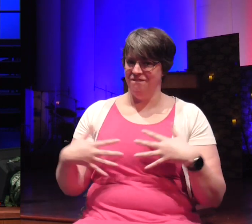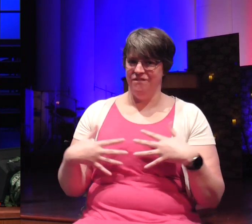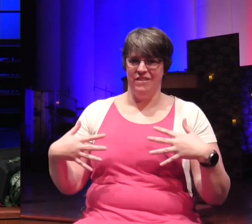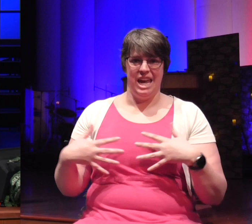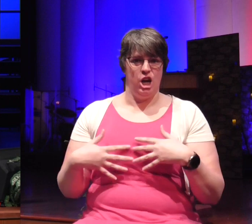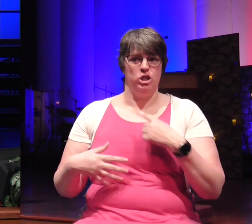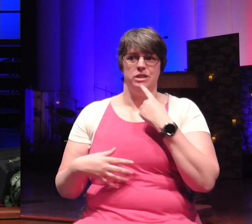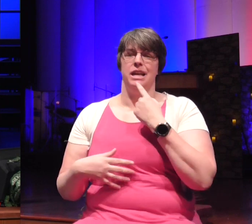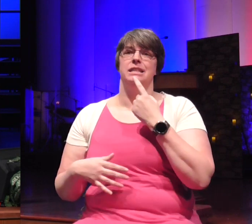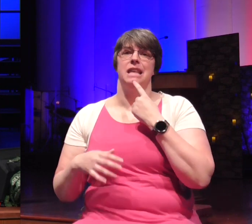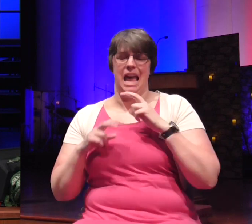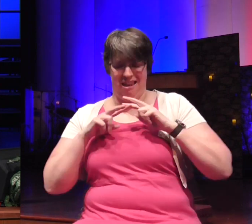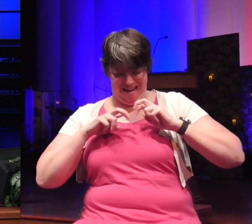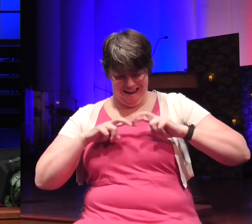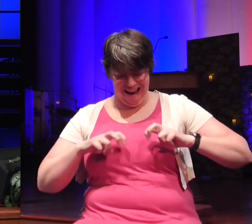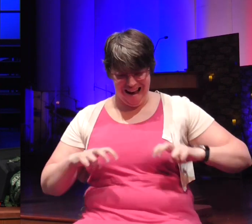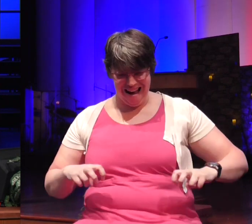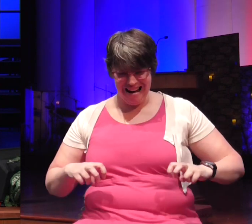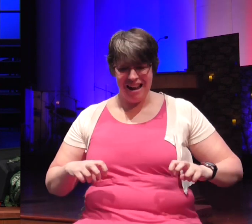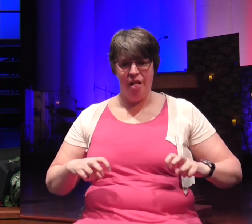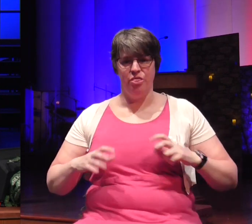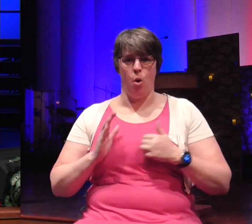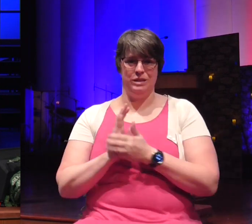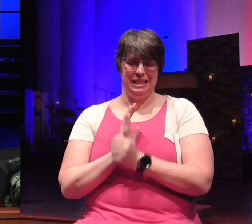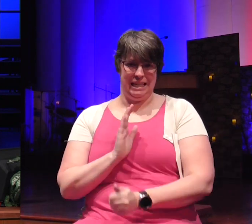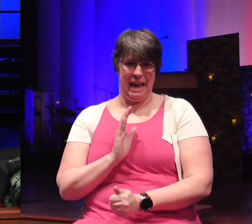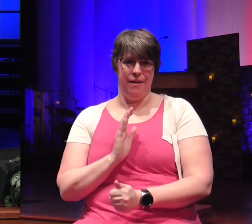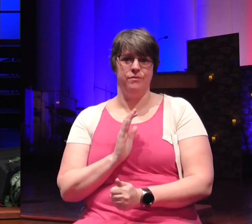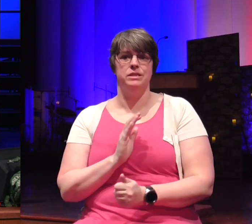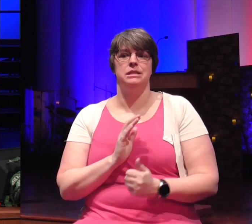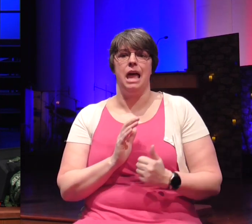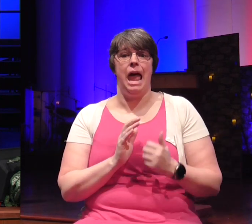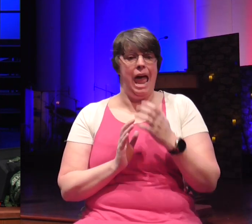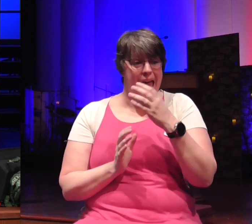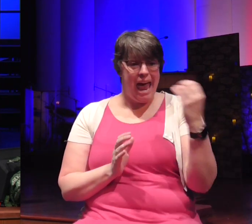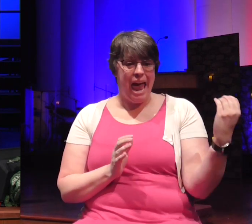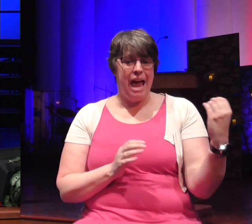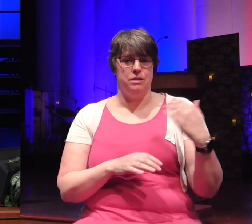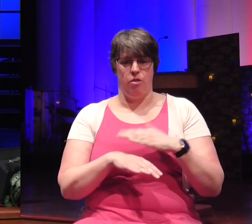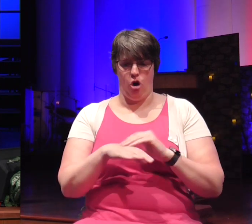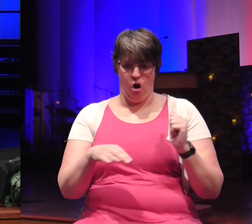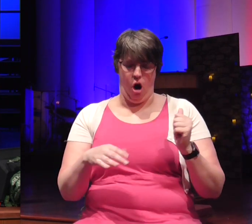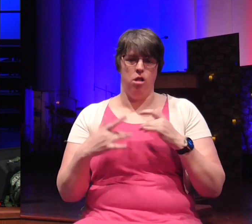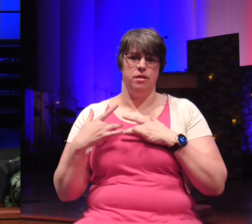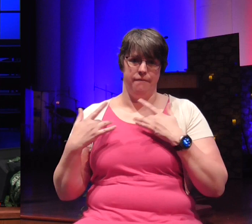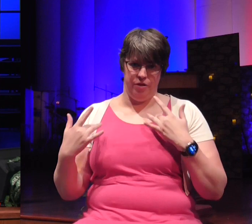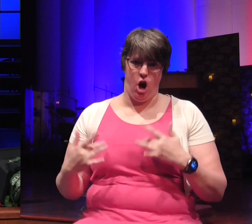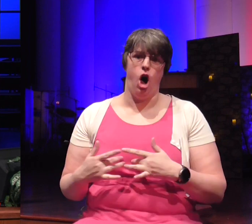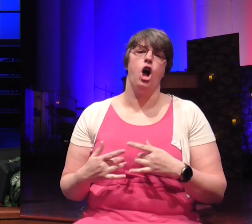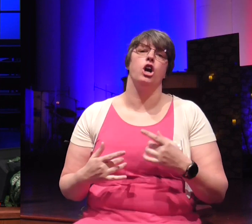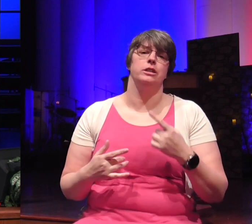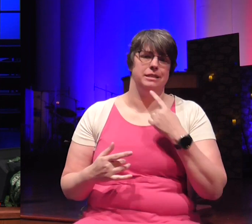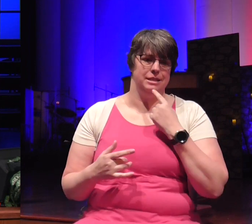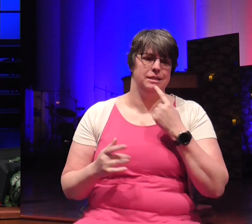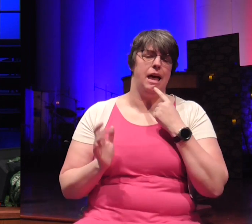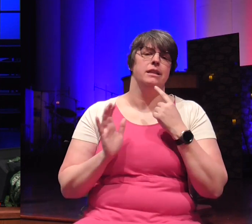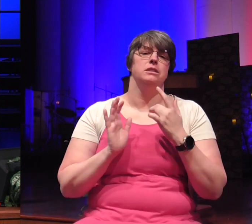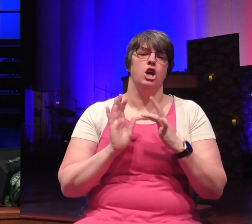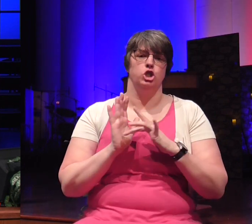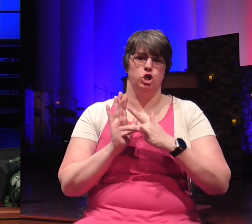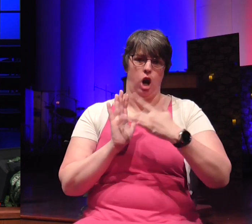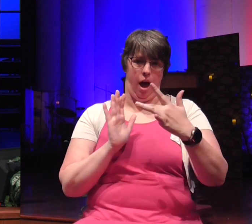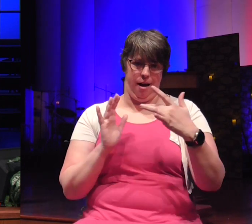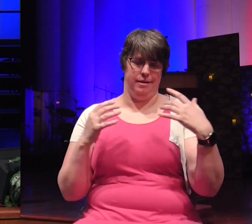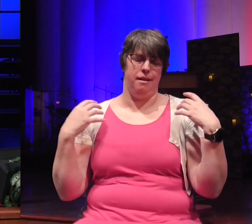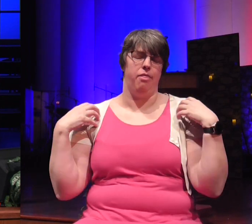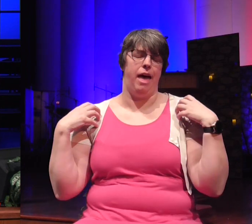say, unearth those unequaled gifts, and moreover, the call of the heart, shine your